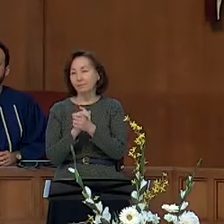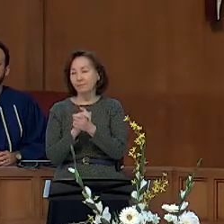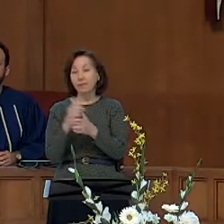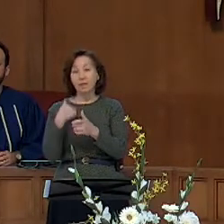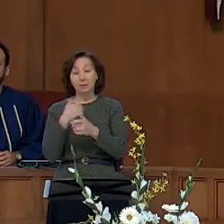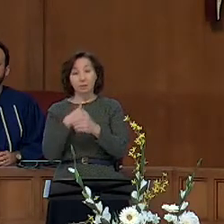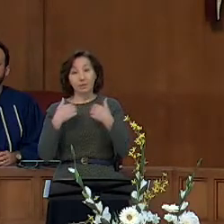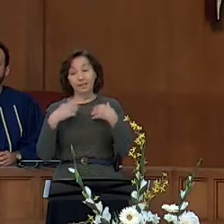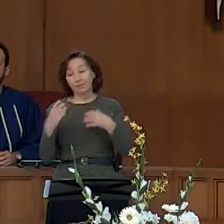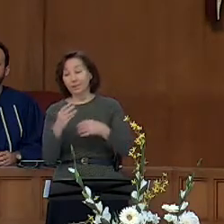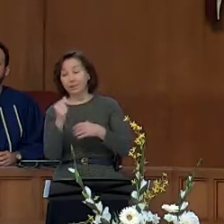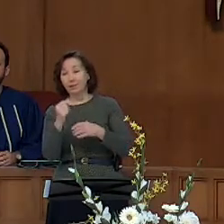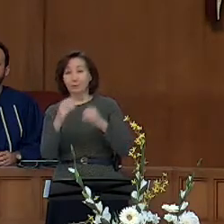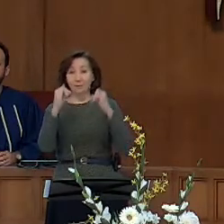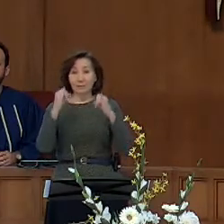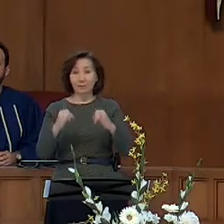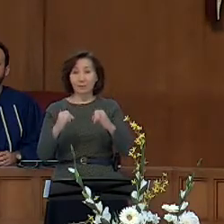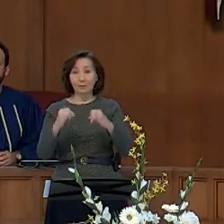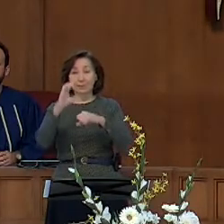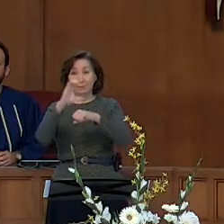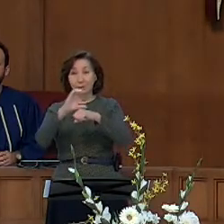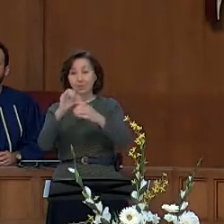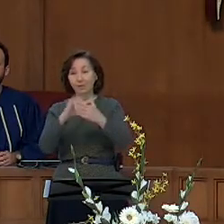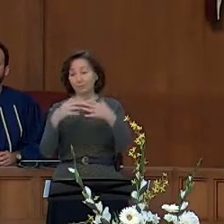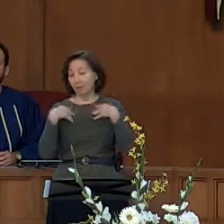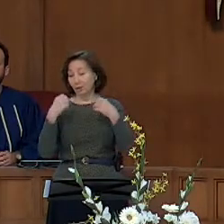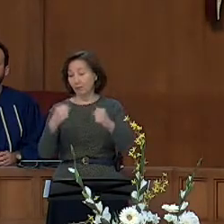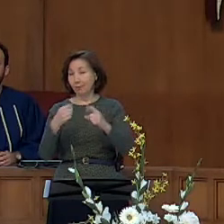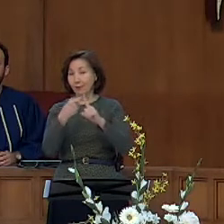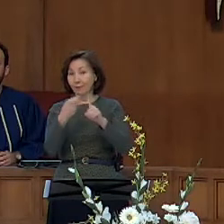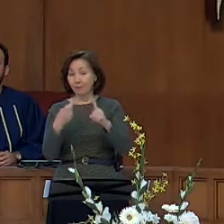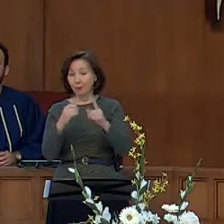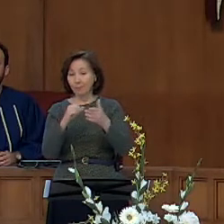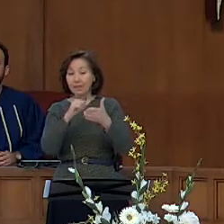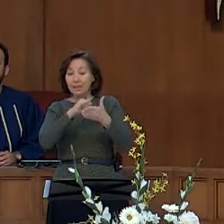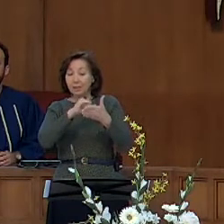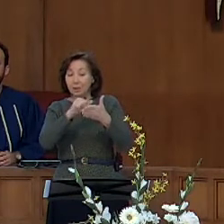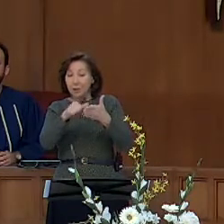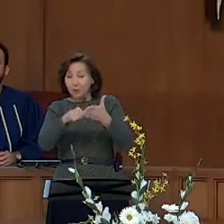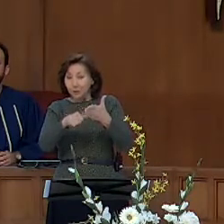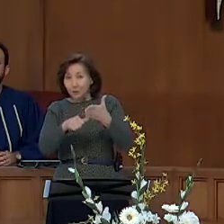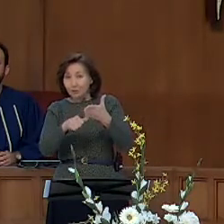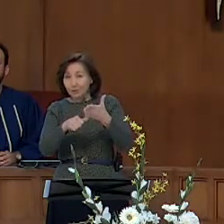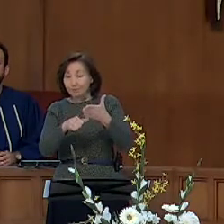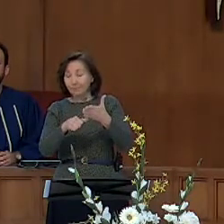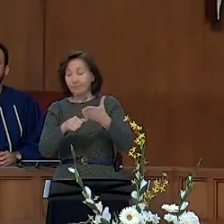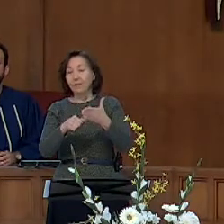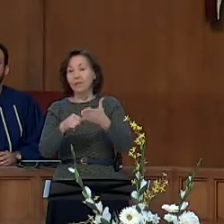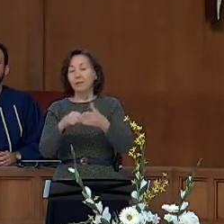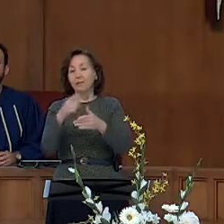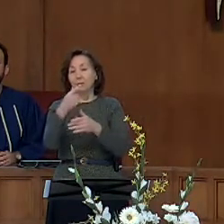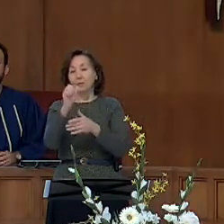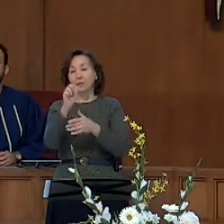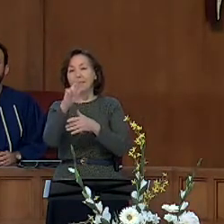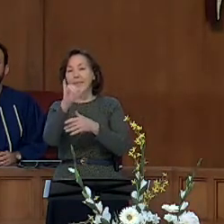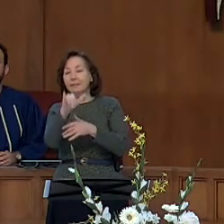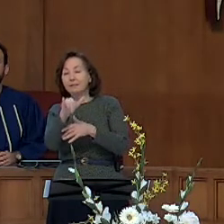several individuals in our congregation who are recovering from surgery. They're in rehab. So keep in mind Gary and